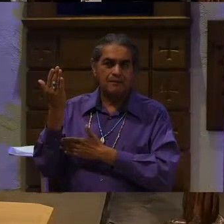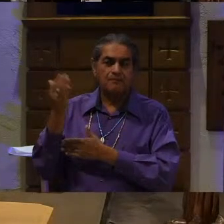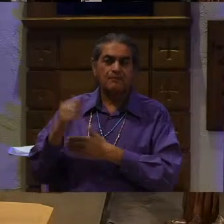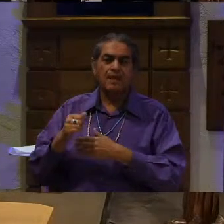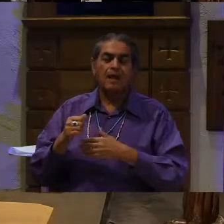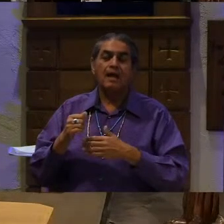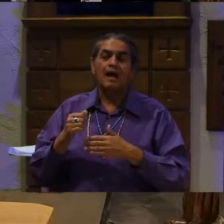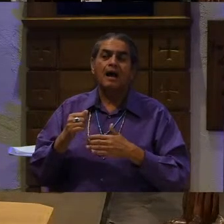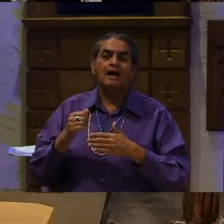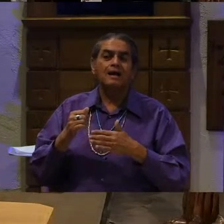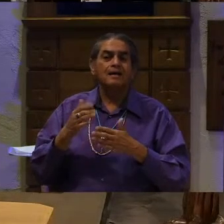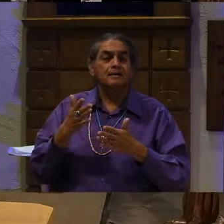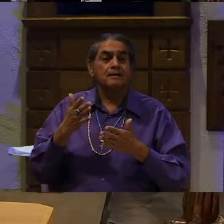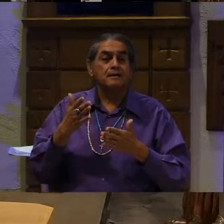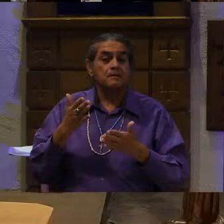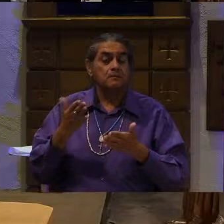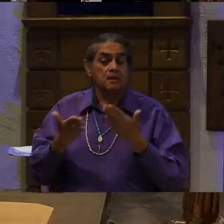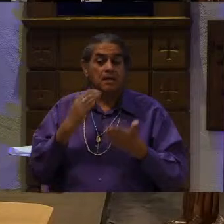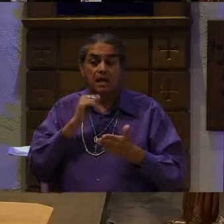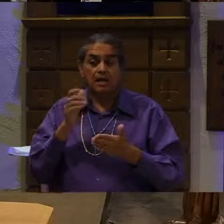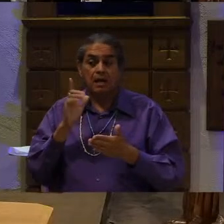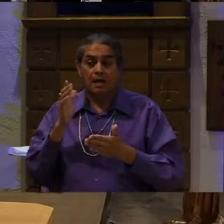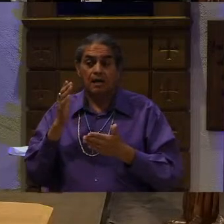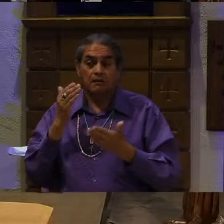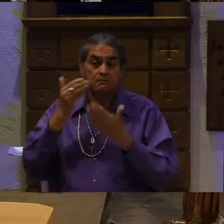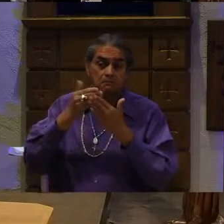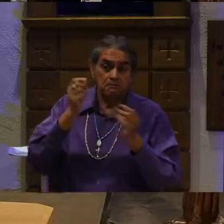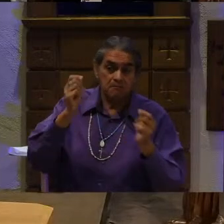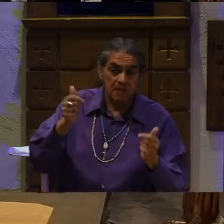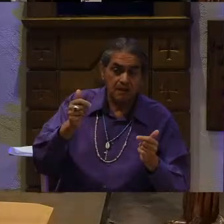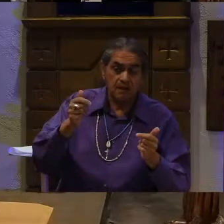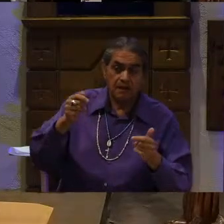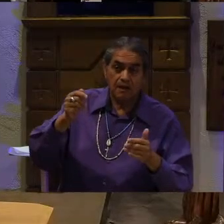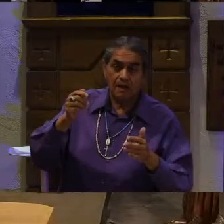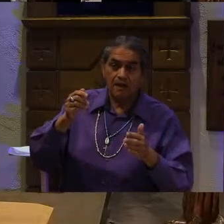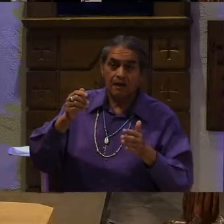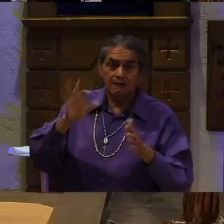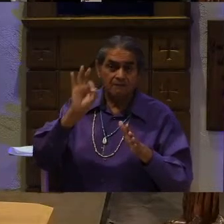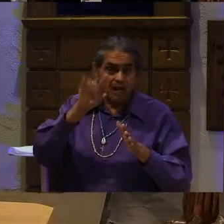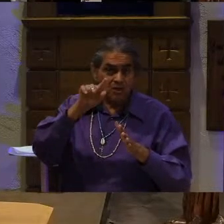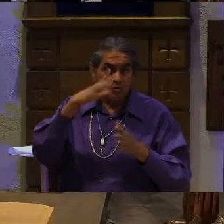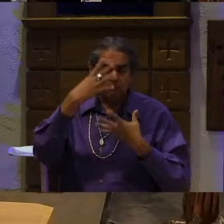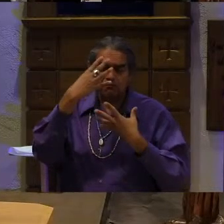May he not come suddenly and find you sleeping.